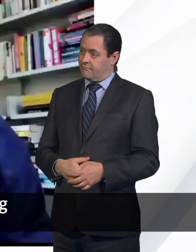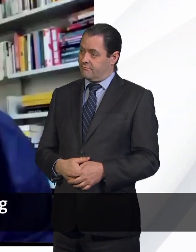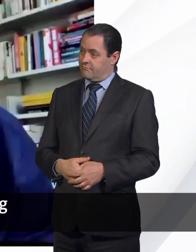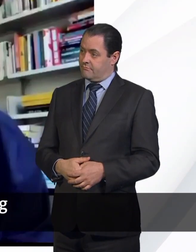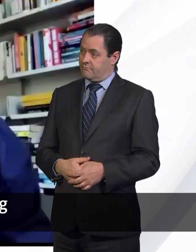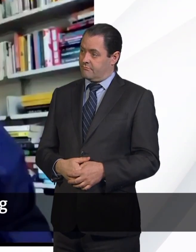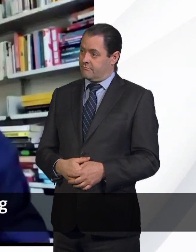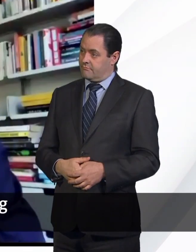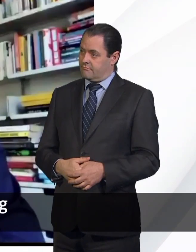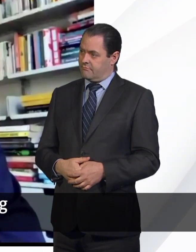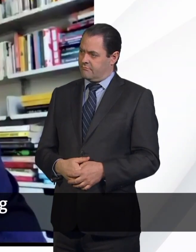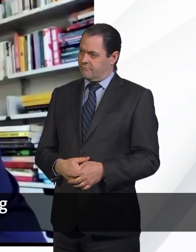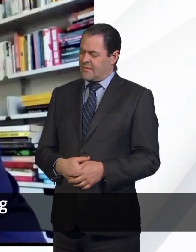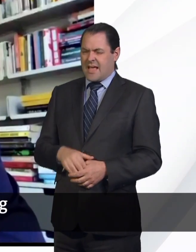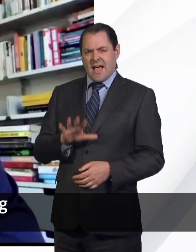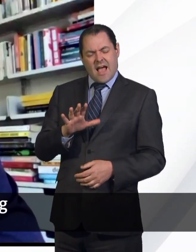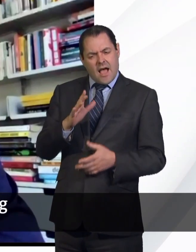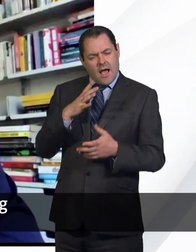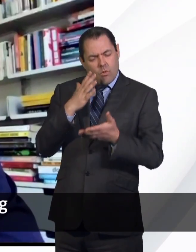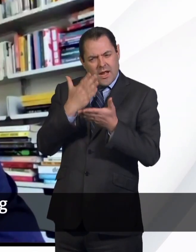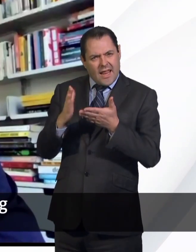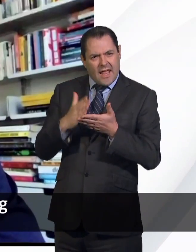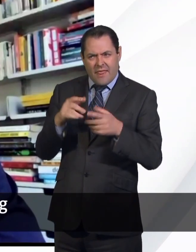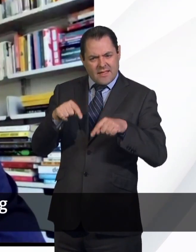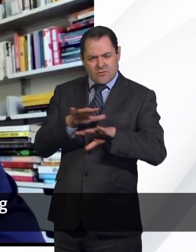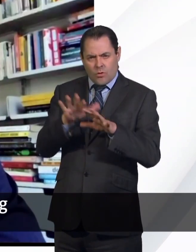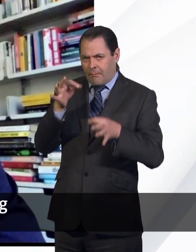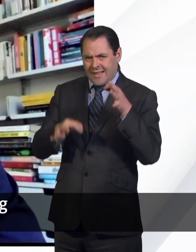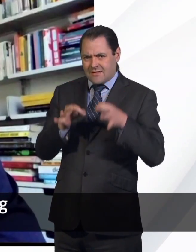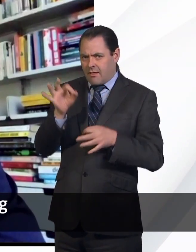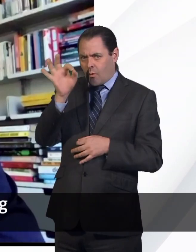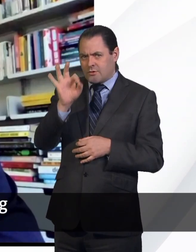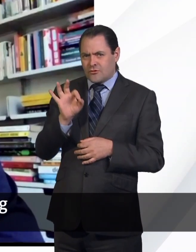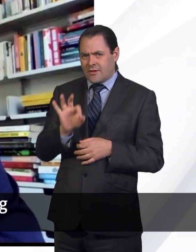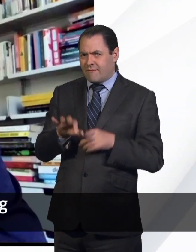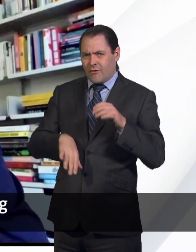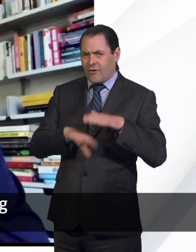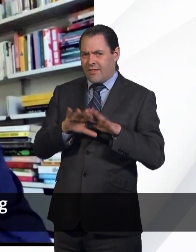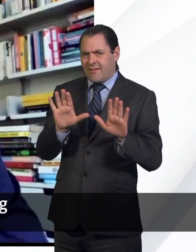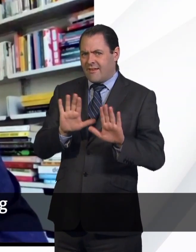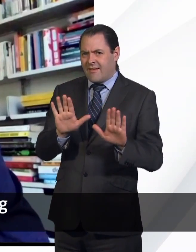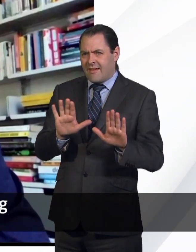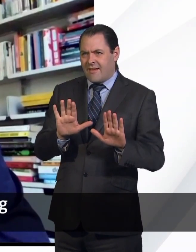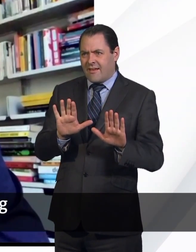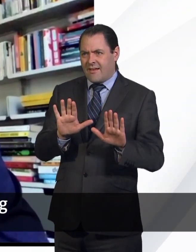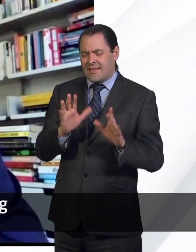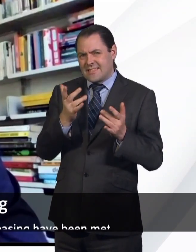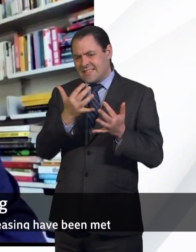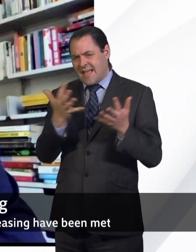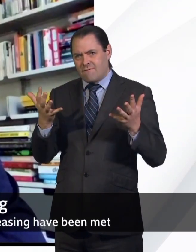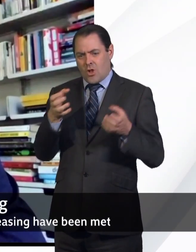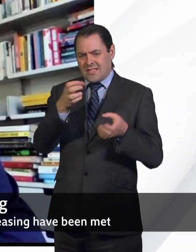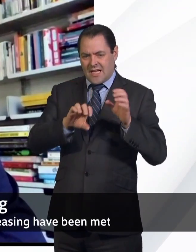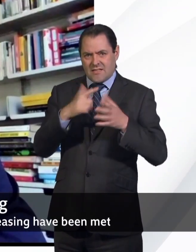Hello. Just to be clear, I don't think this is a wholly political question, Prime Minister. I mean, a number of the